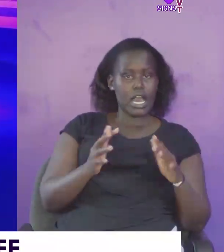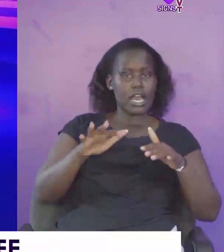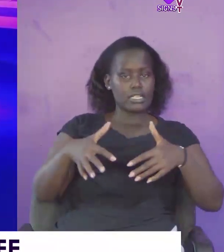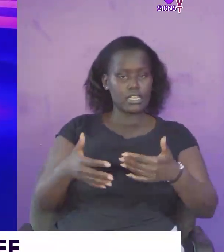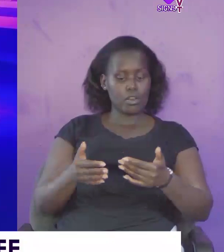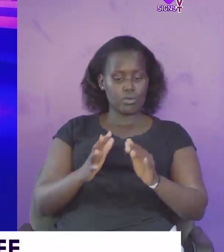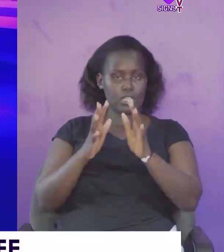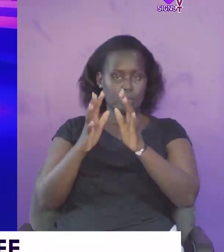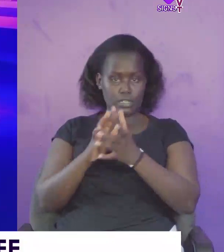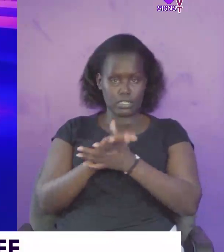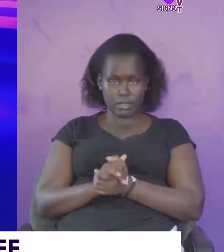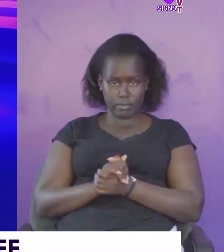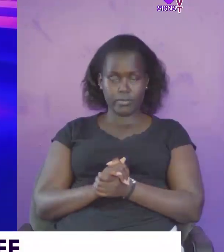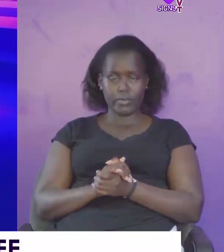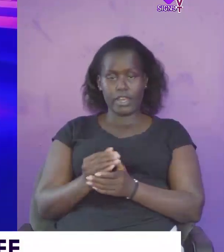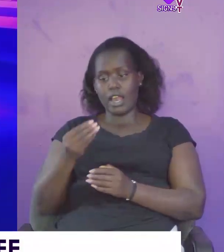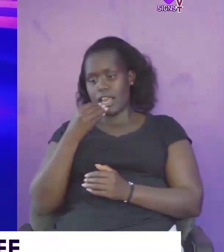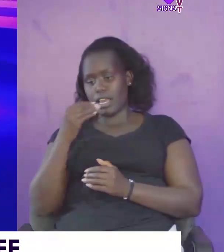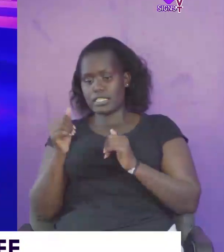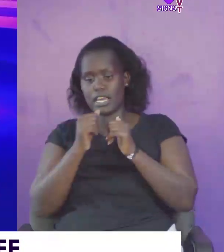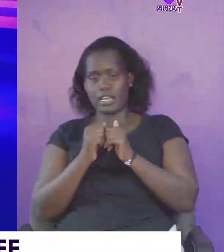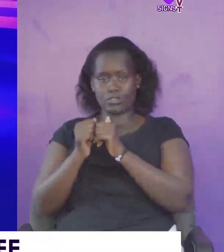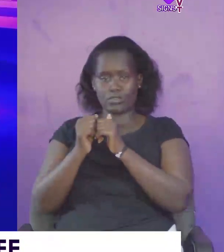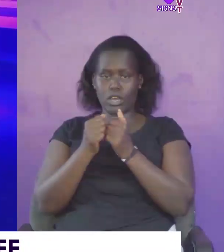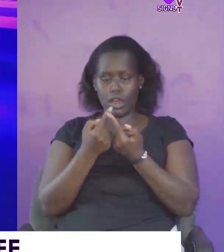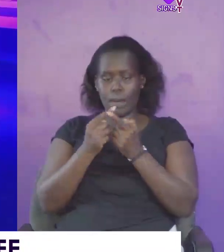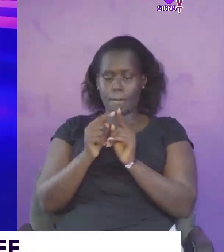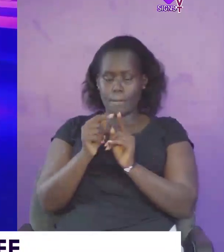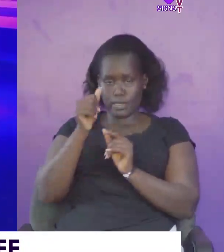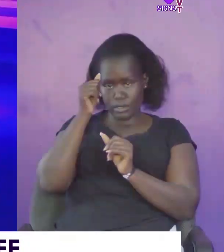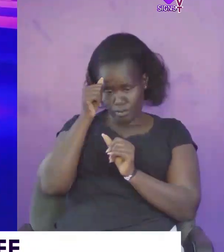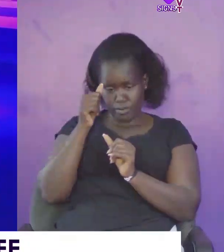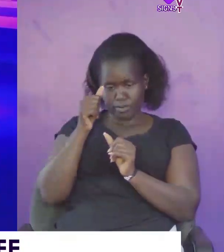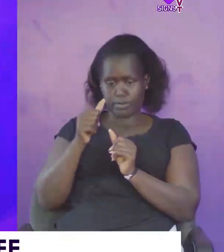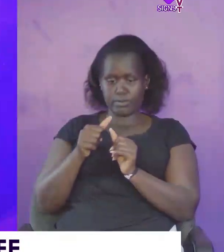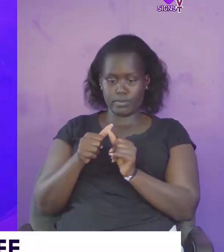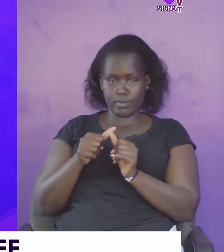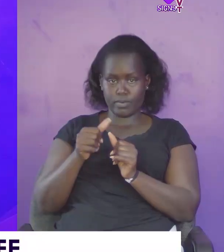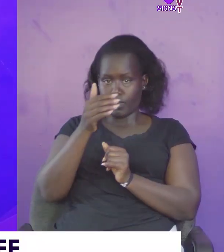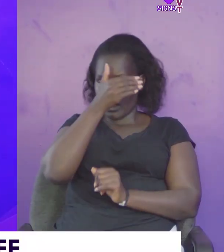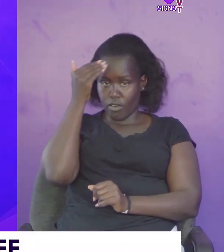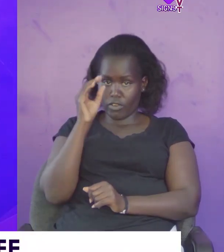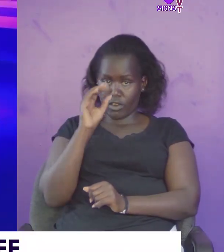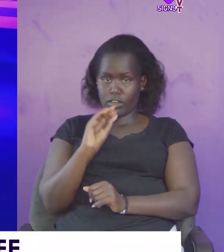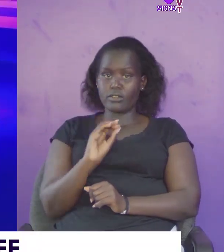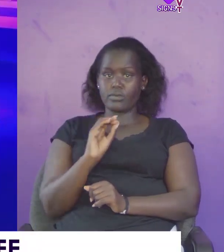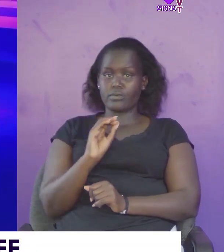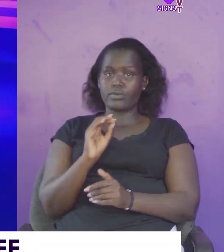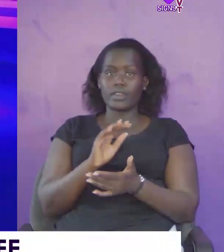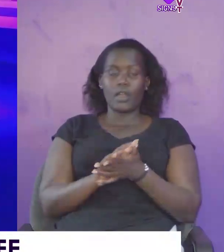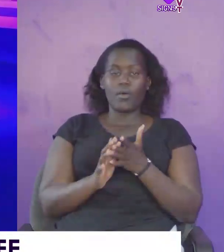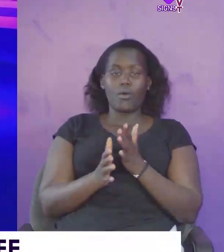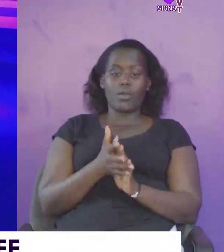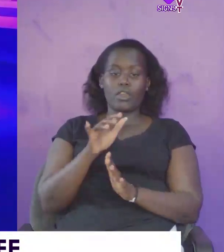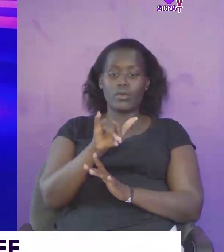Just I think eating they together. are eating together and having. But Yeah. you remember, Laughing together. yeah. But you don't forget that even without that